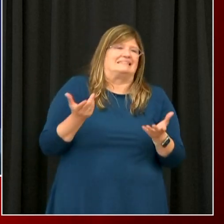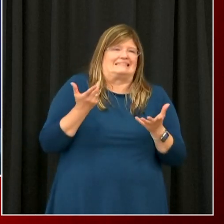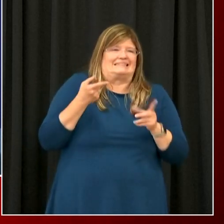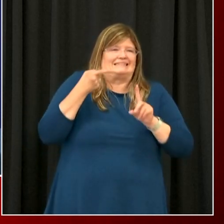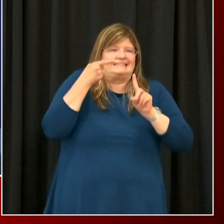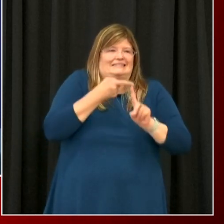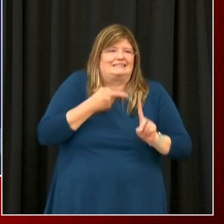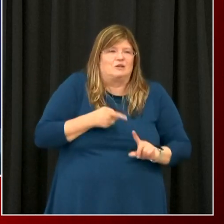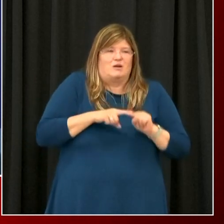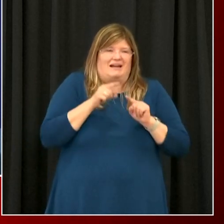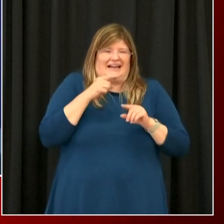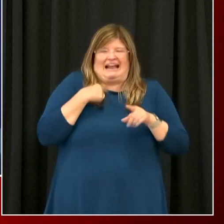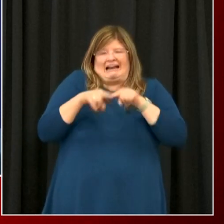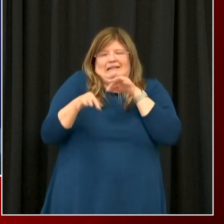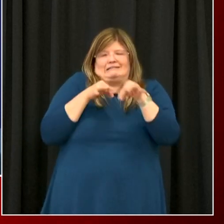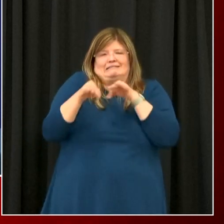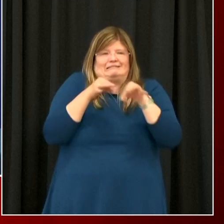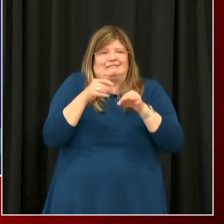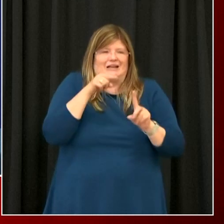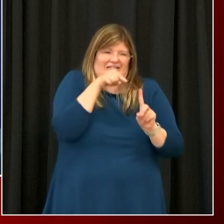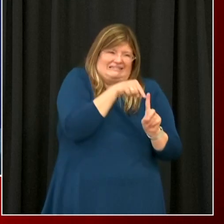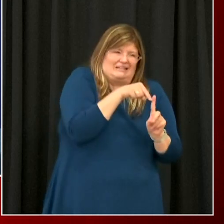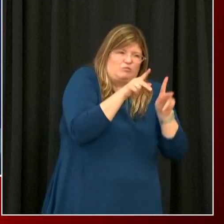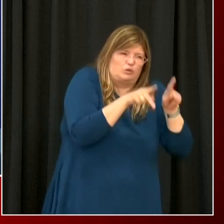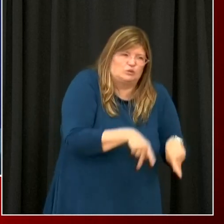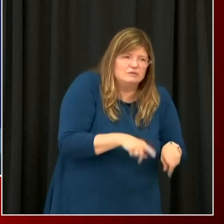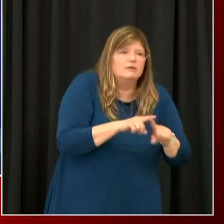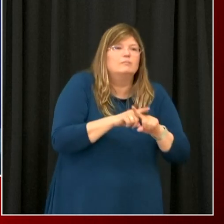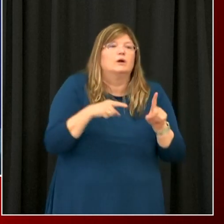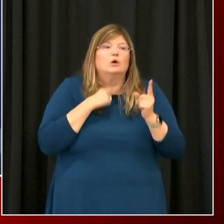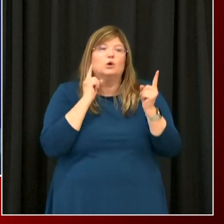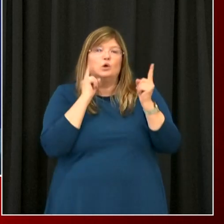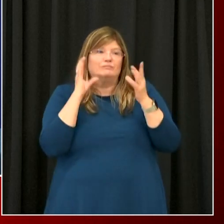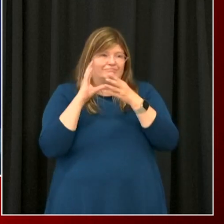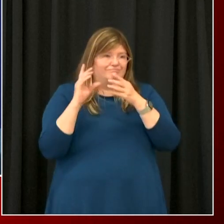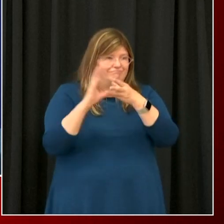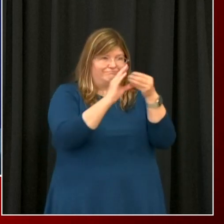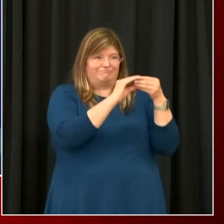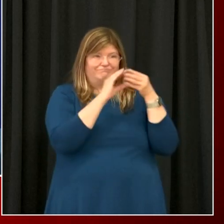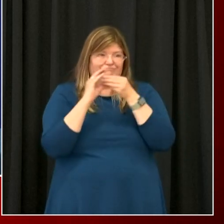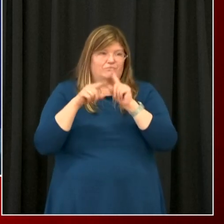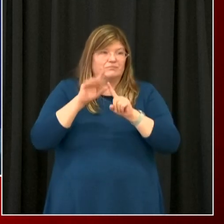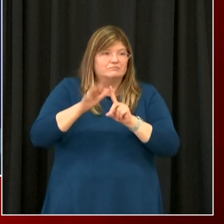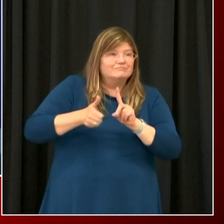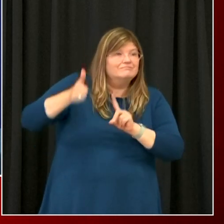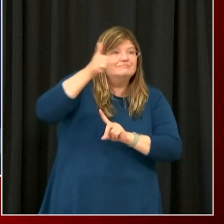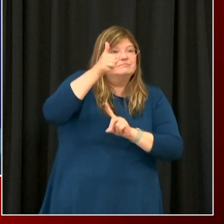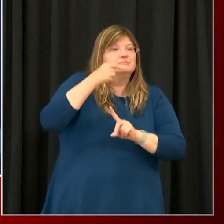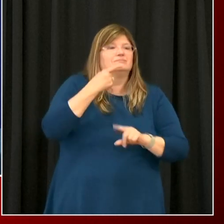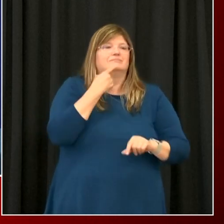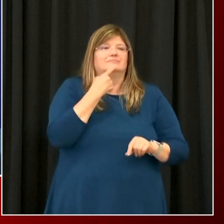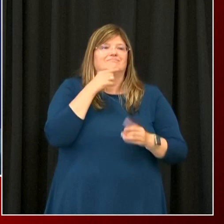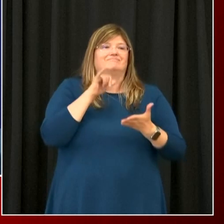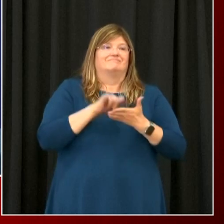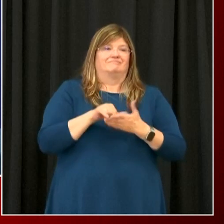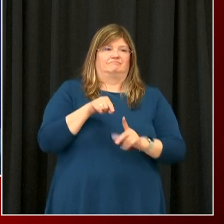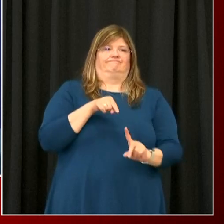in this case, what we're hearing from, as the mayor mentioned, General Walker, and from federal authorities, is that there were some